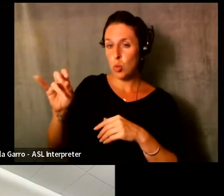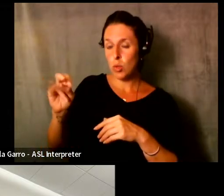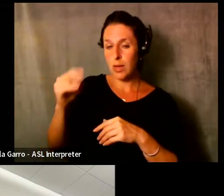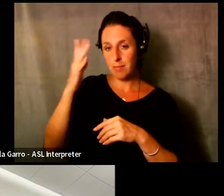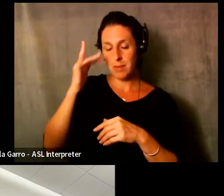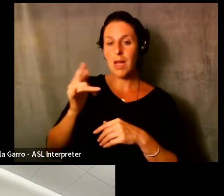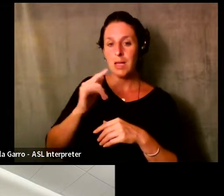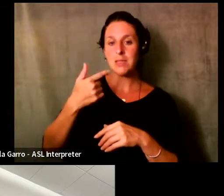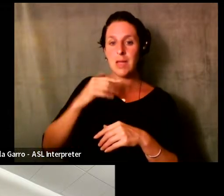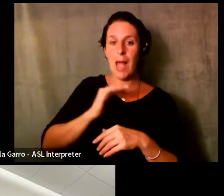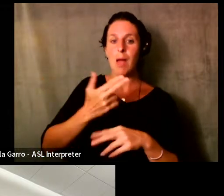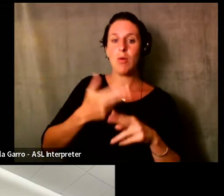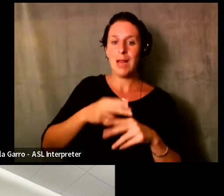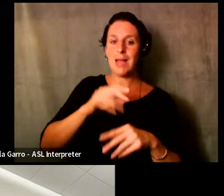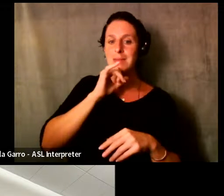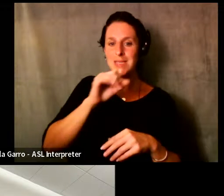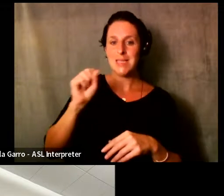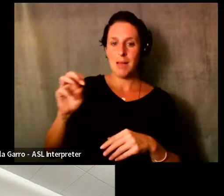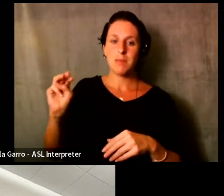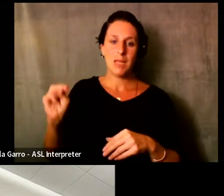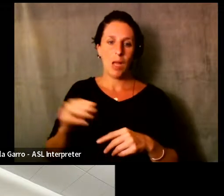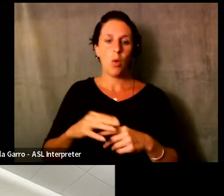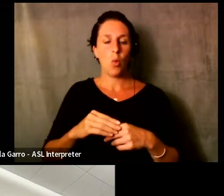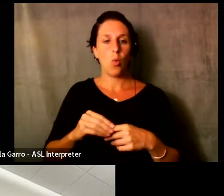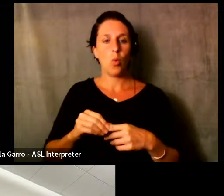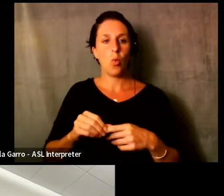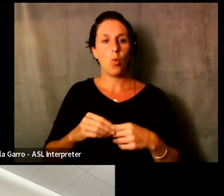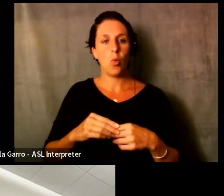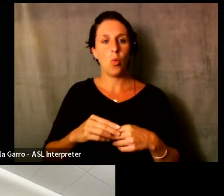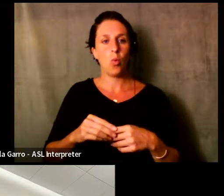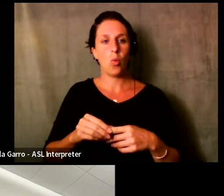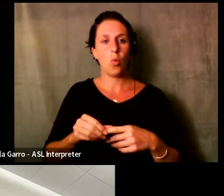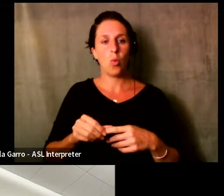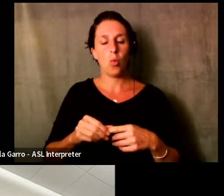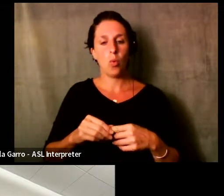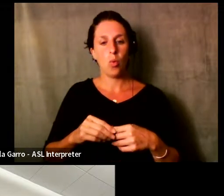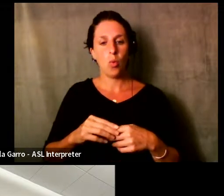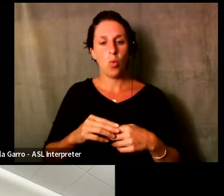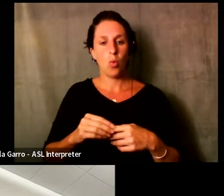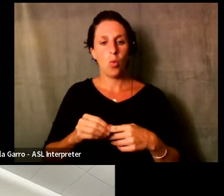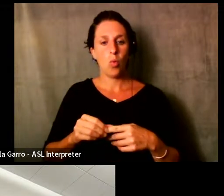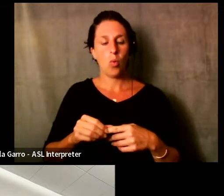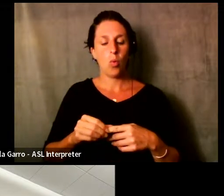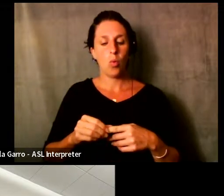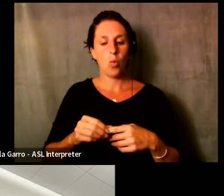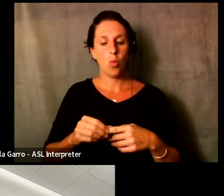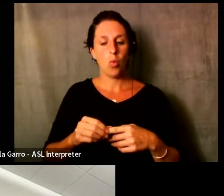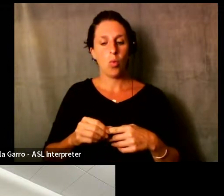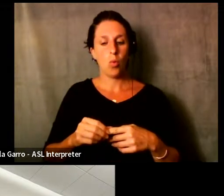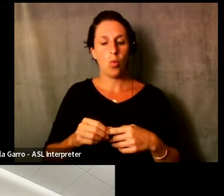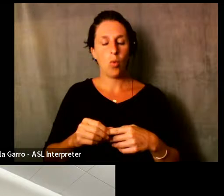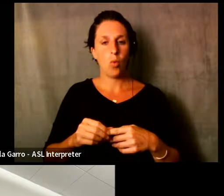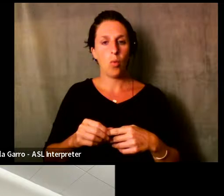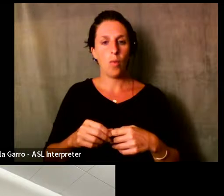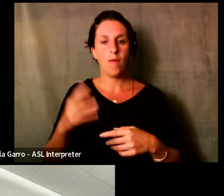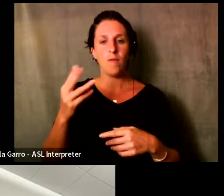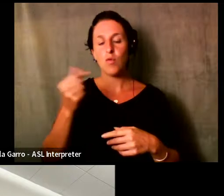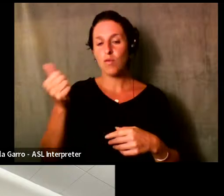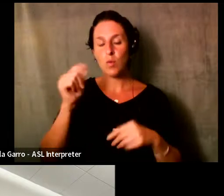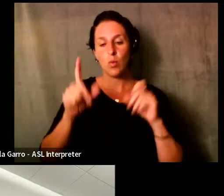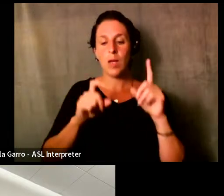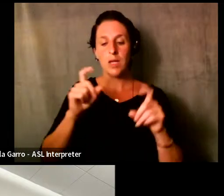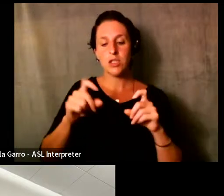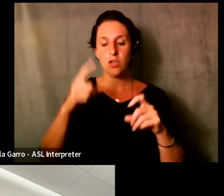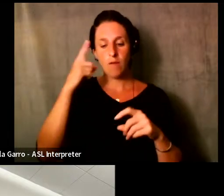Mateo. Yeah. Say that in the district. I have a couple questions for